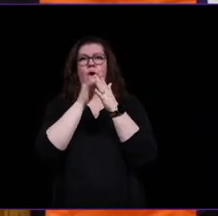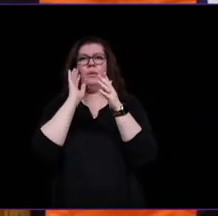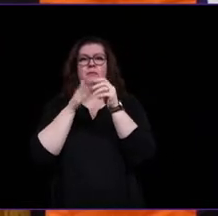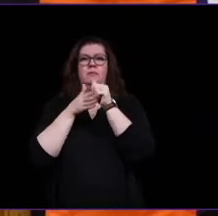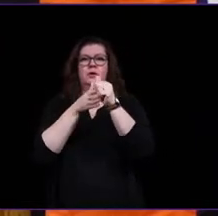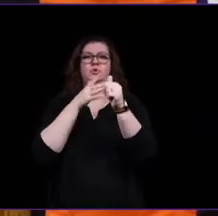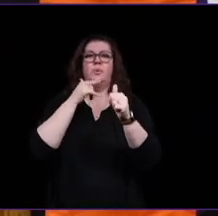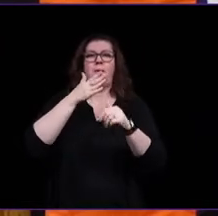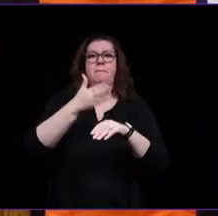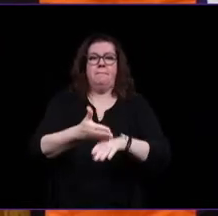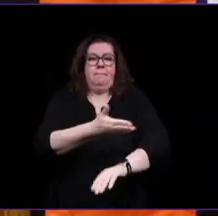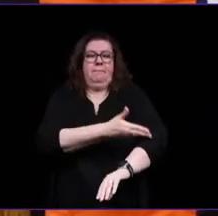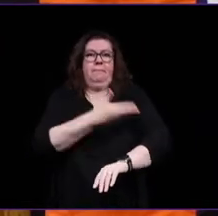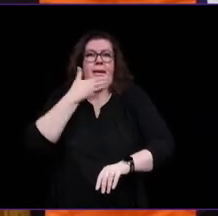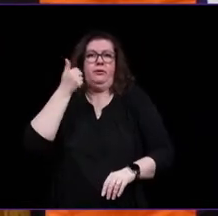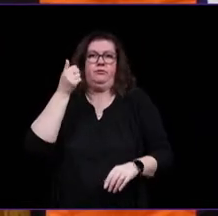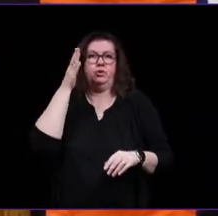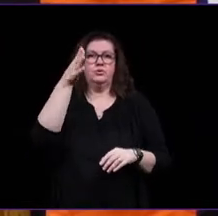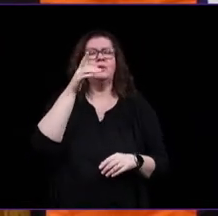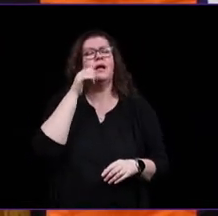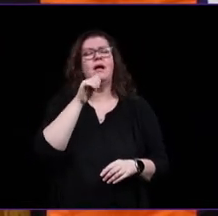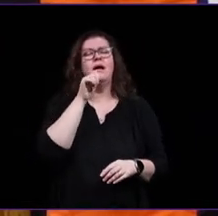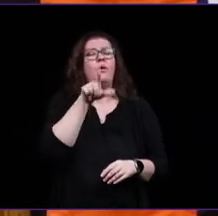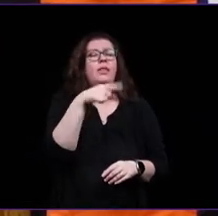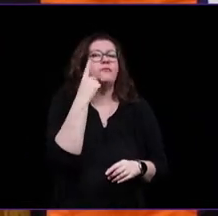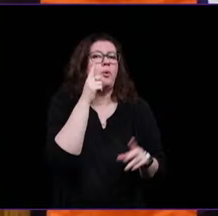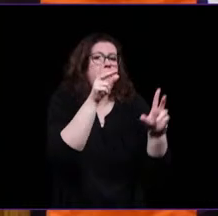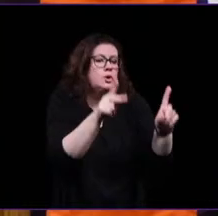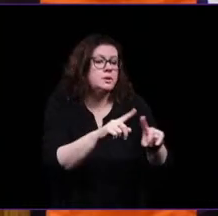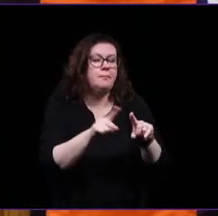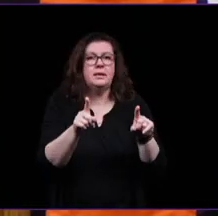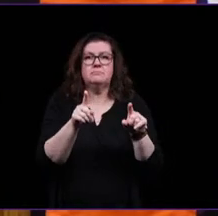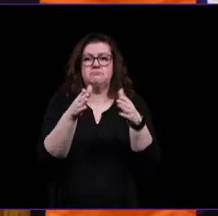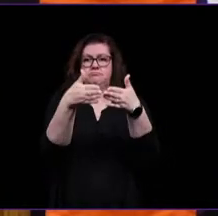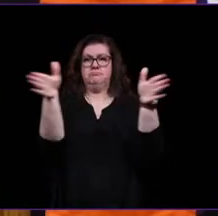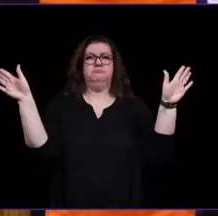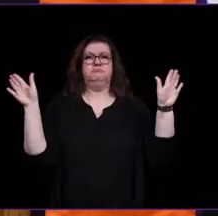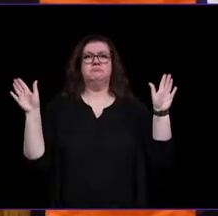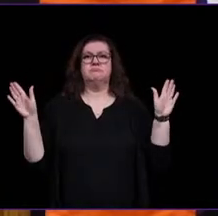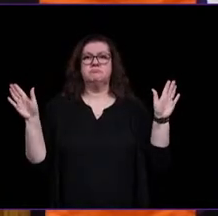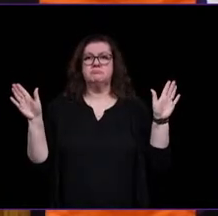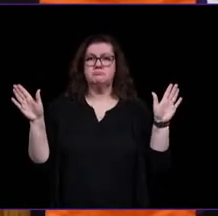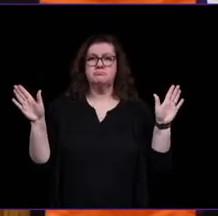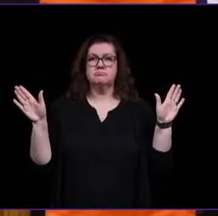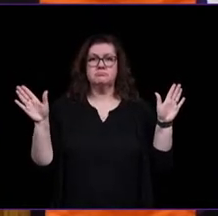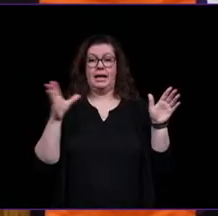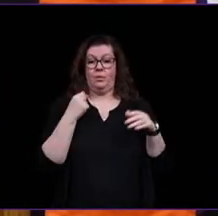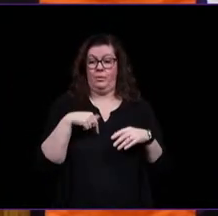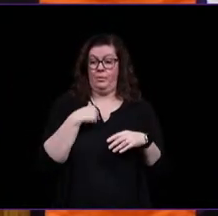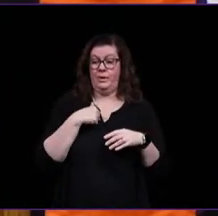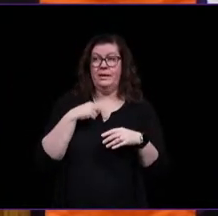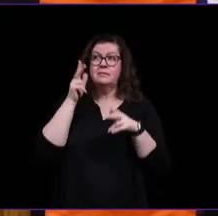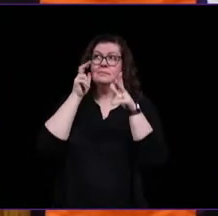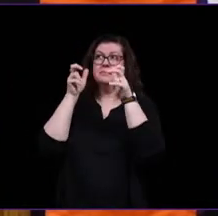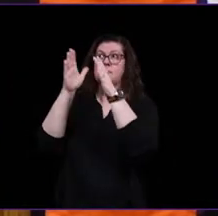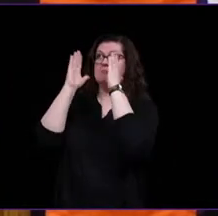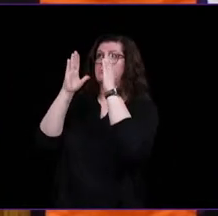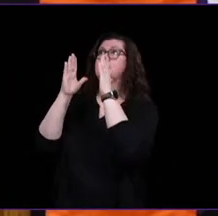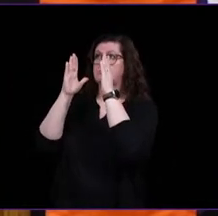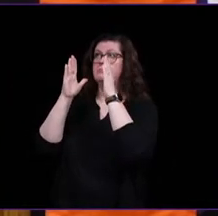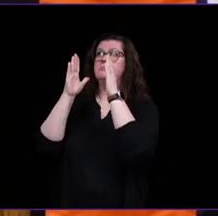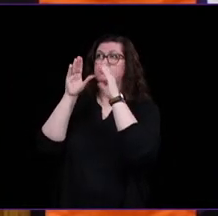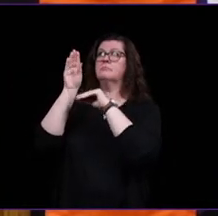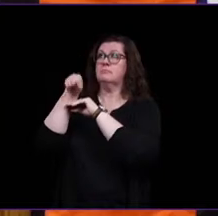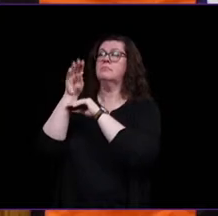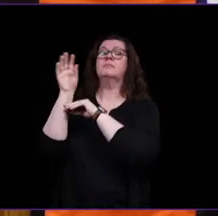not just for an individual, but for society as a whole. And we listened. Between me and my three older siblings, we actually